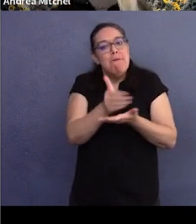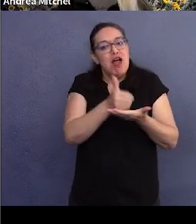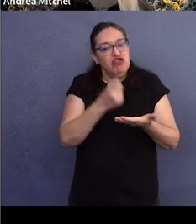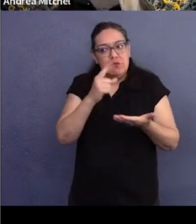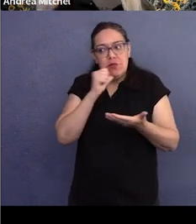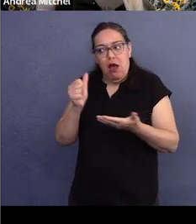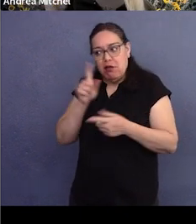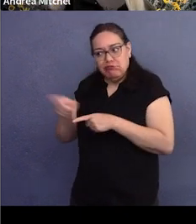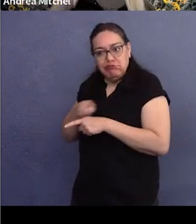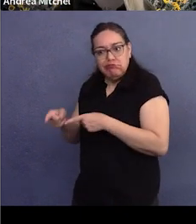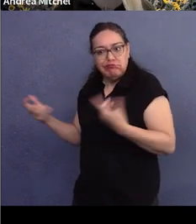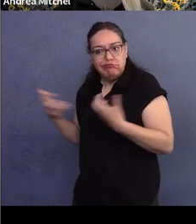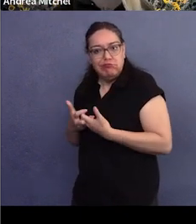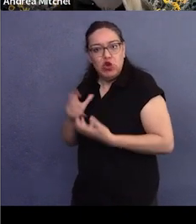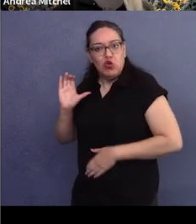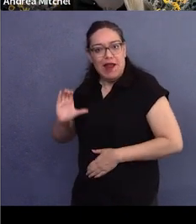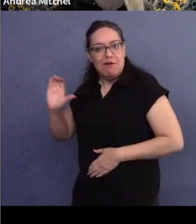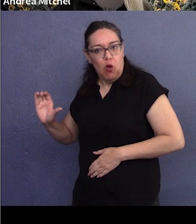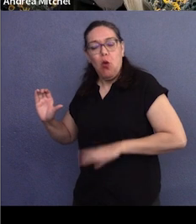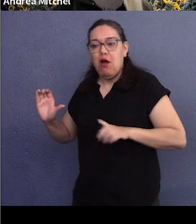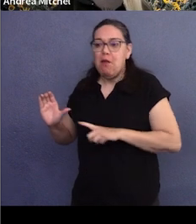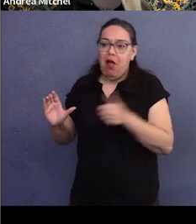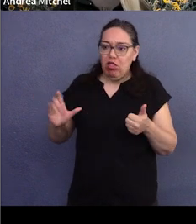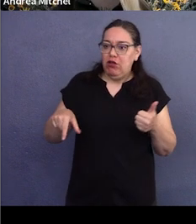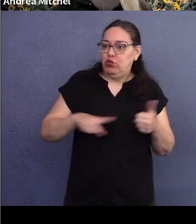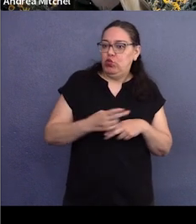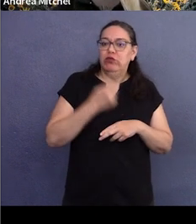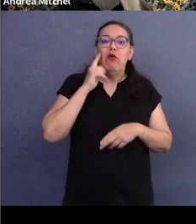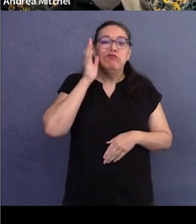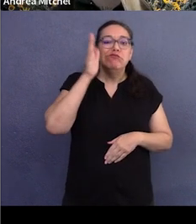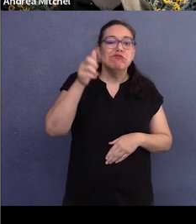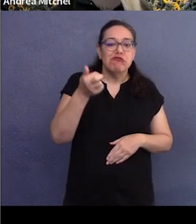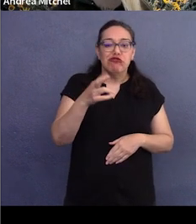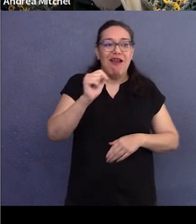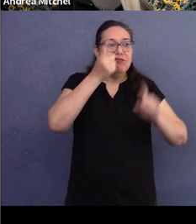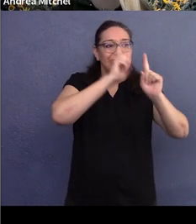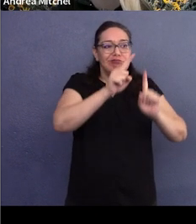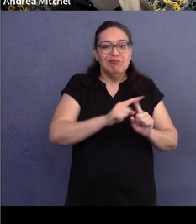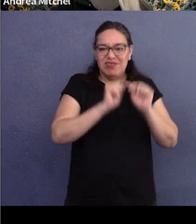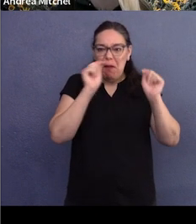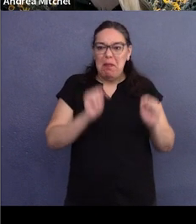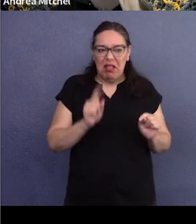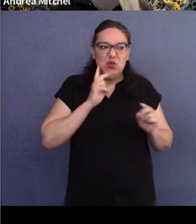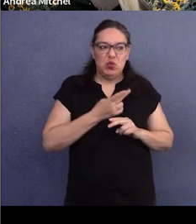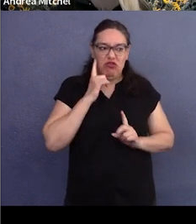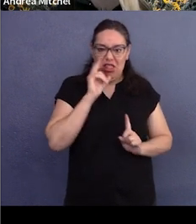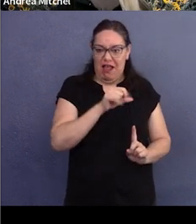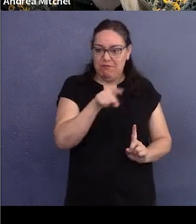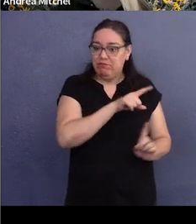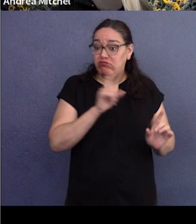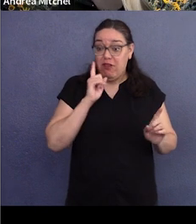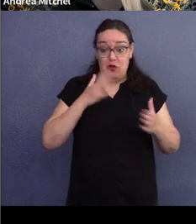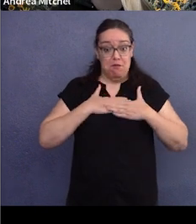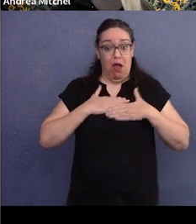project budget template, so you can use that for any future grants. And that's it for me, folks. So let's ask